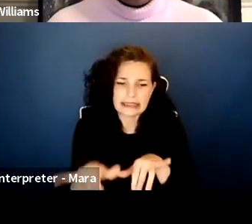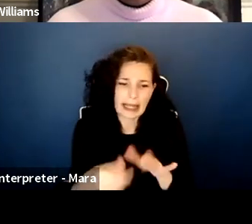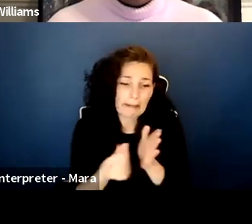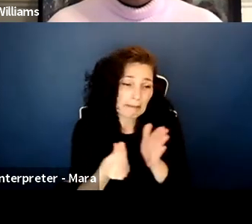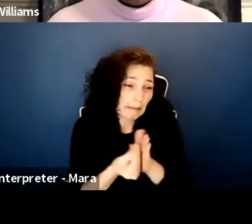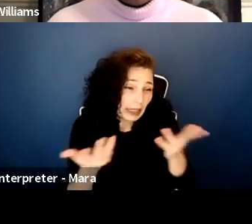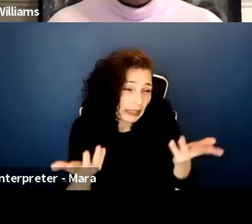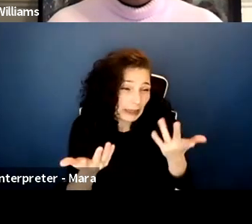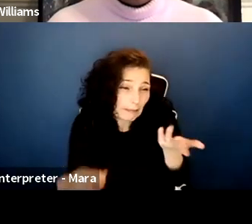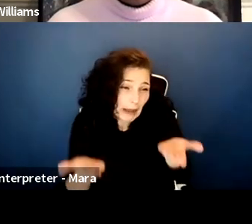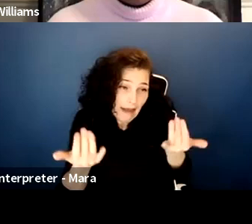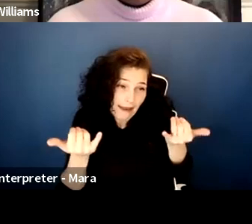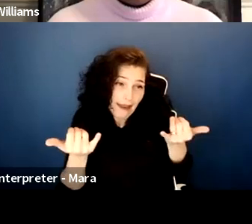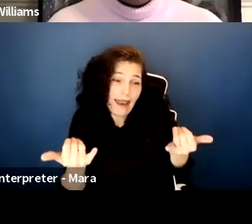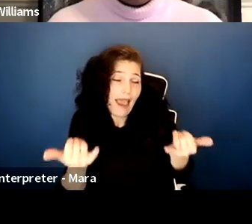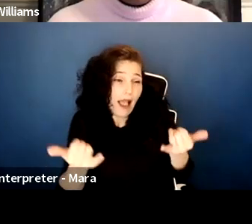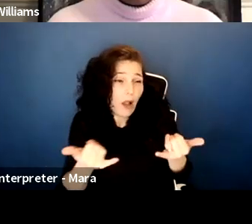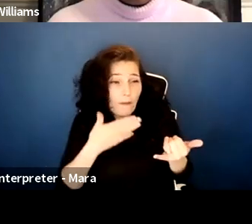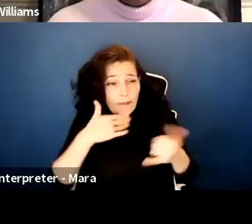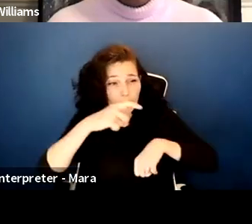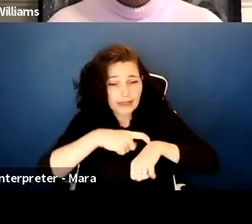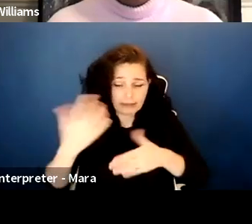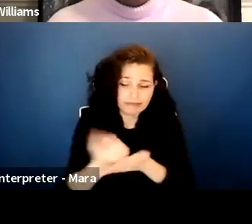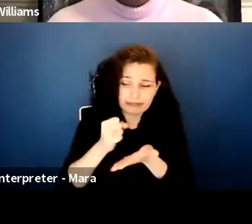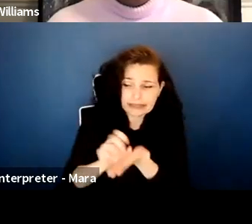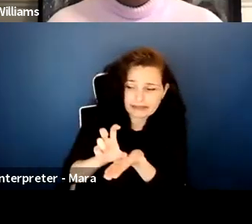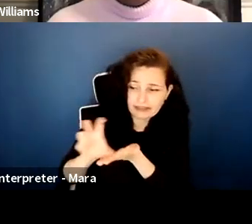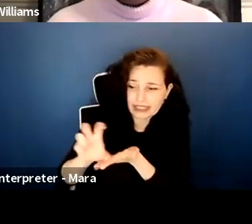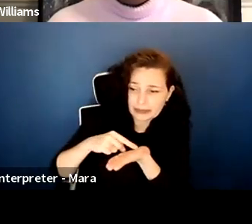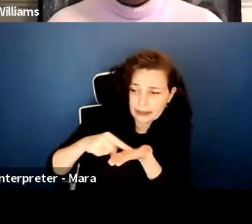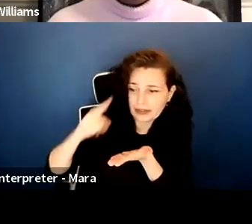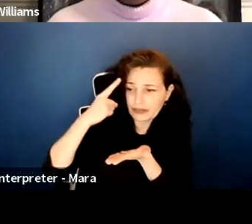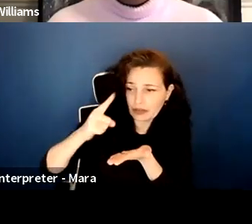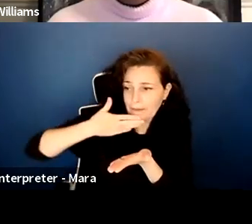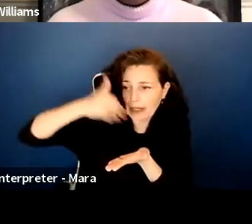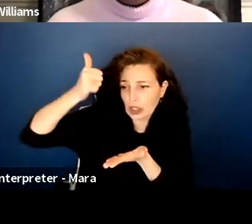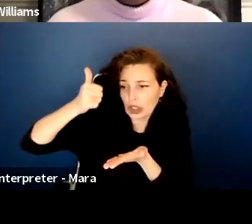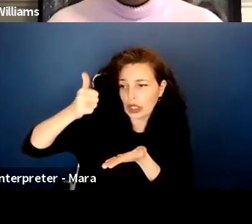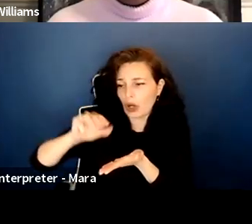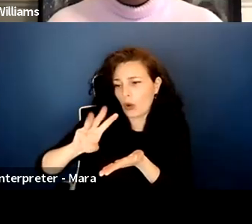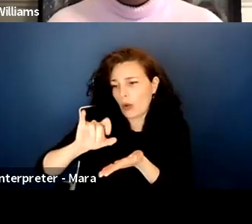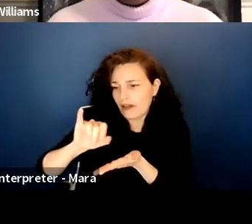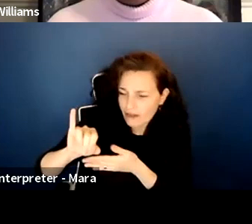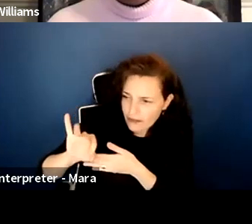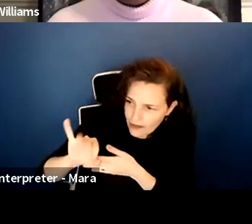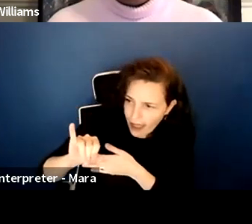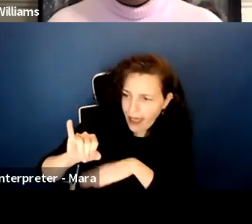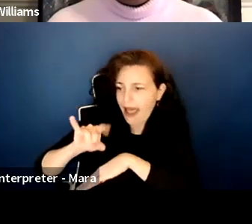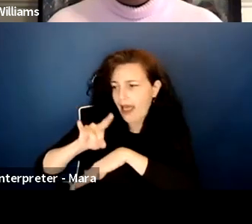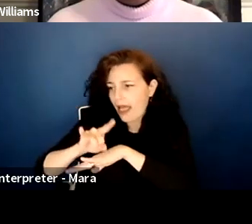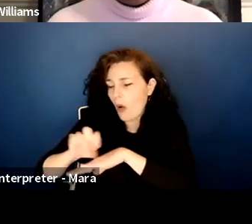internet. It might be time to invest in a better camera, better lighting type of a situation. And I've been